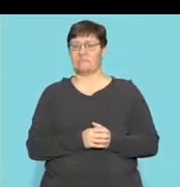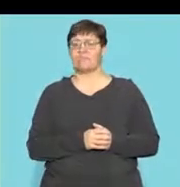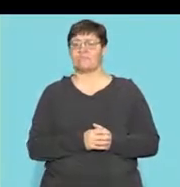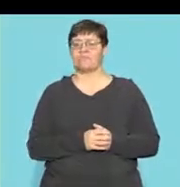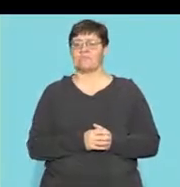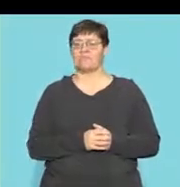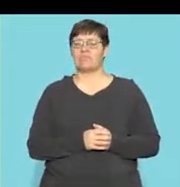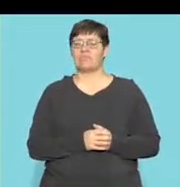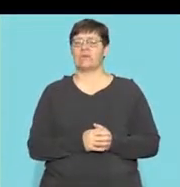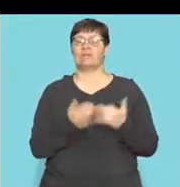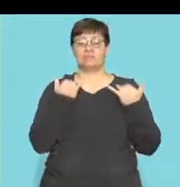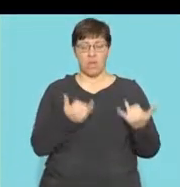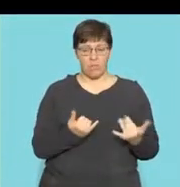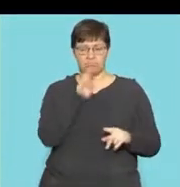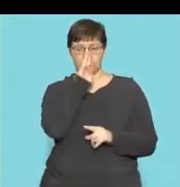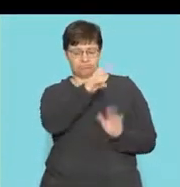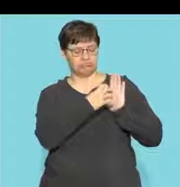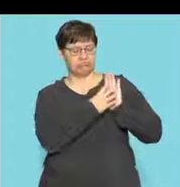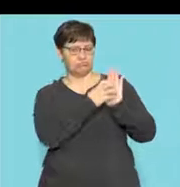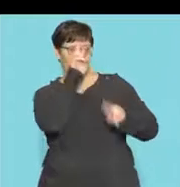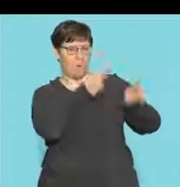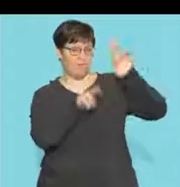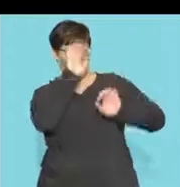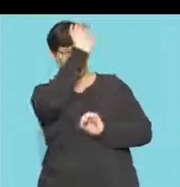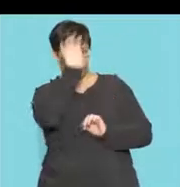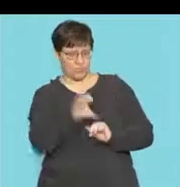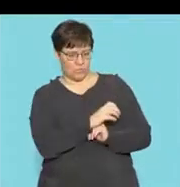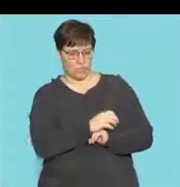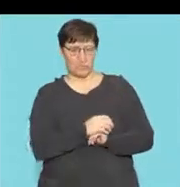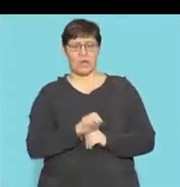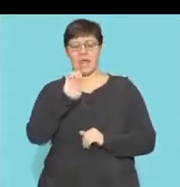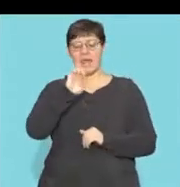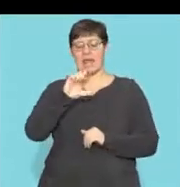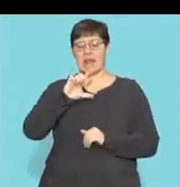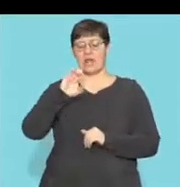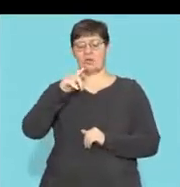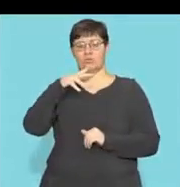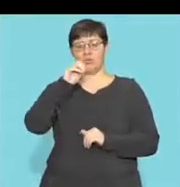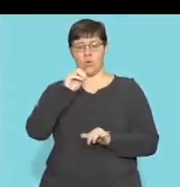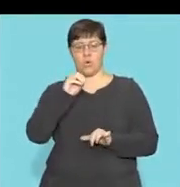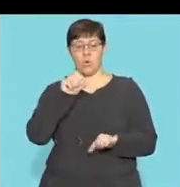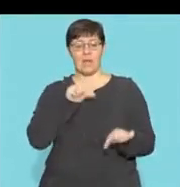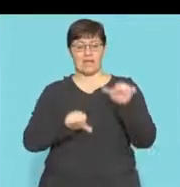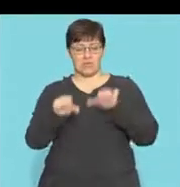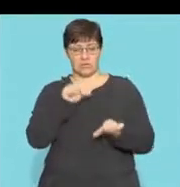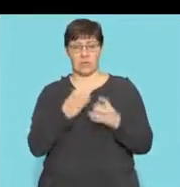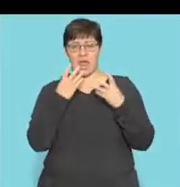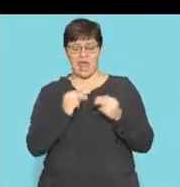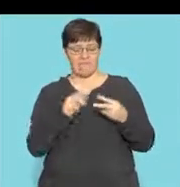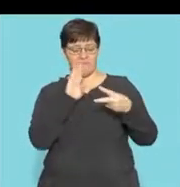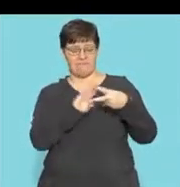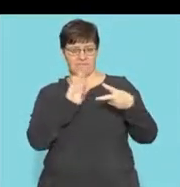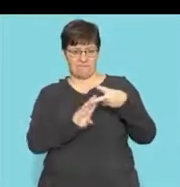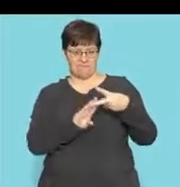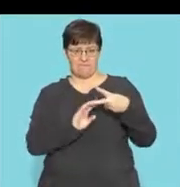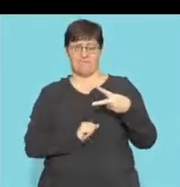to our overview. So in electrochemistry, we have electrochemical cells, and there are two